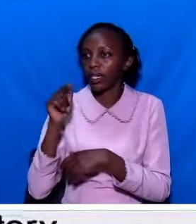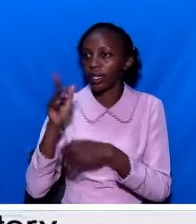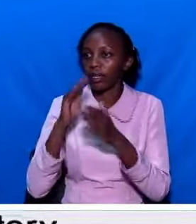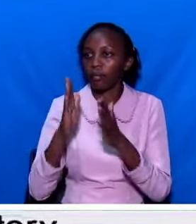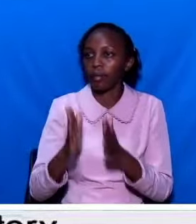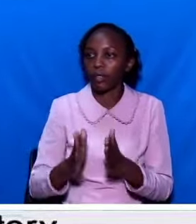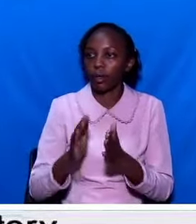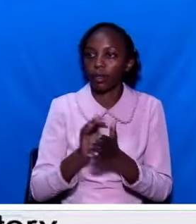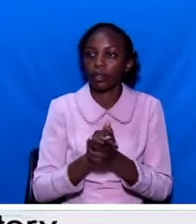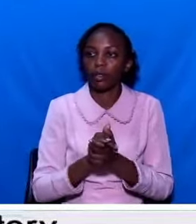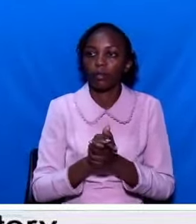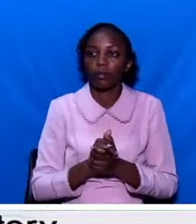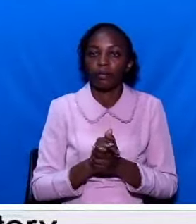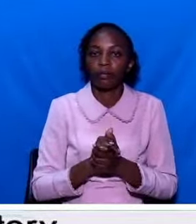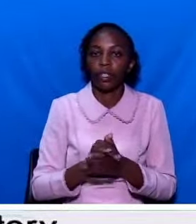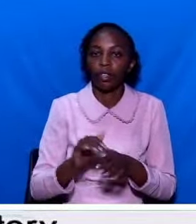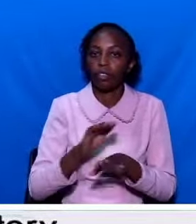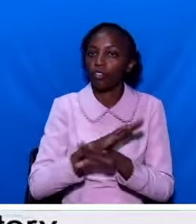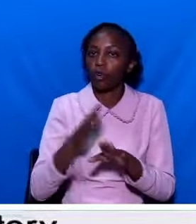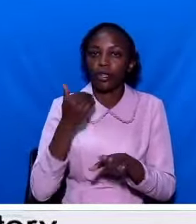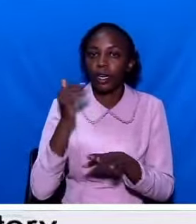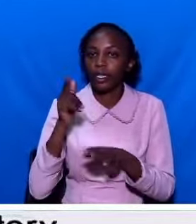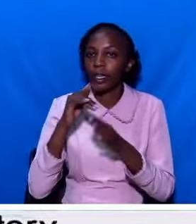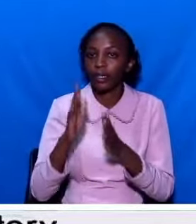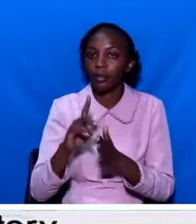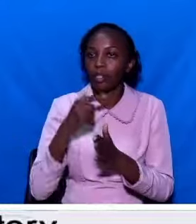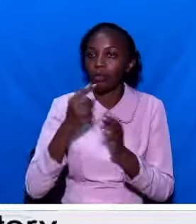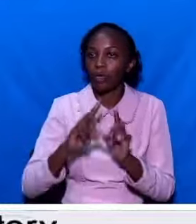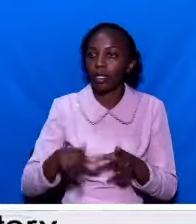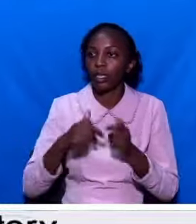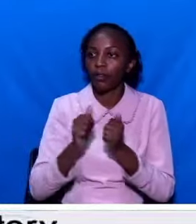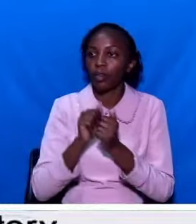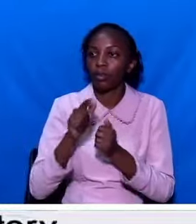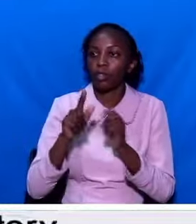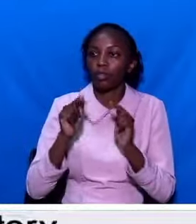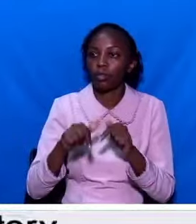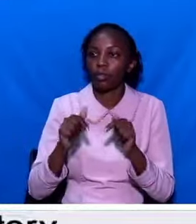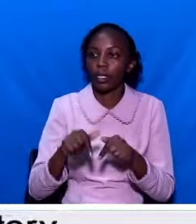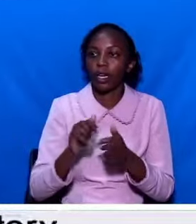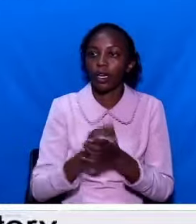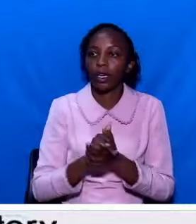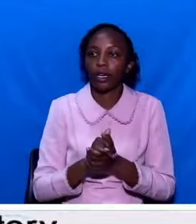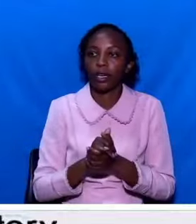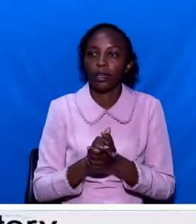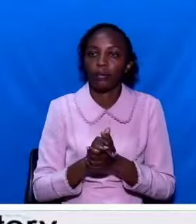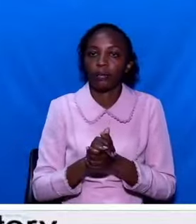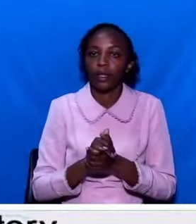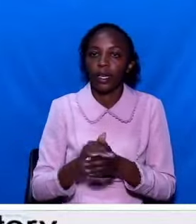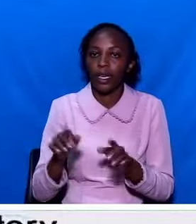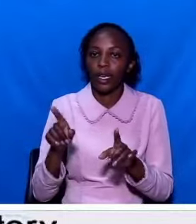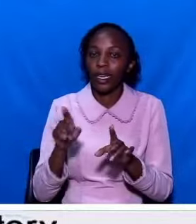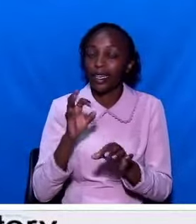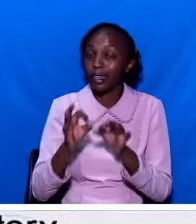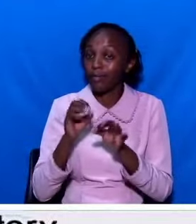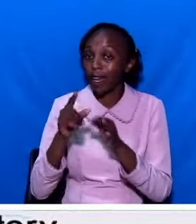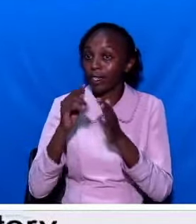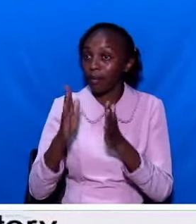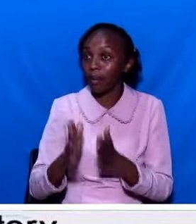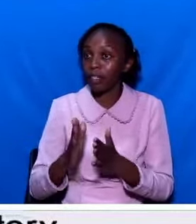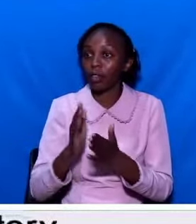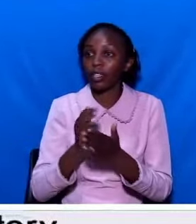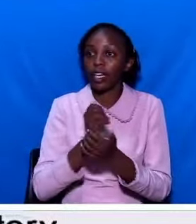Hallelujah. Don't despise that person who is living with you today. Hallelujah. As long as that person loves